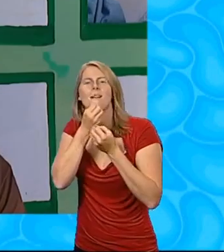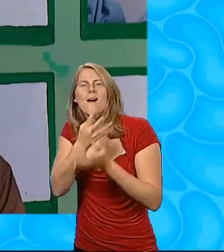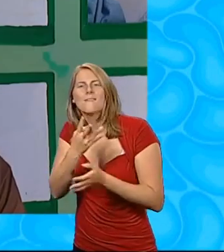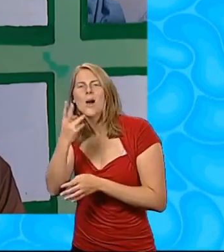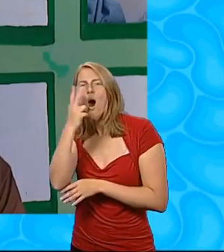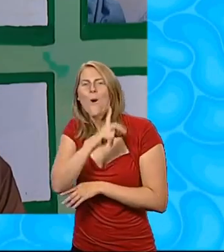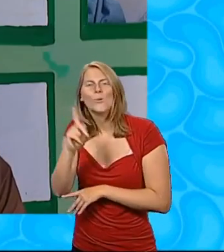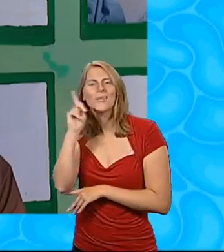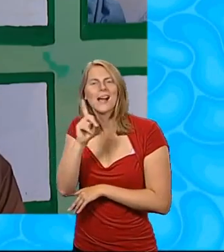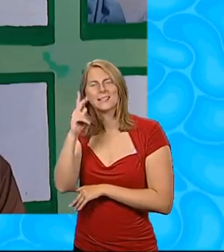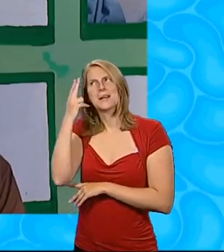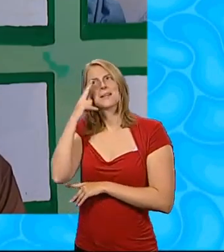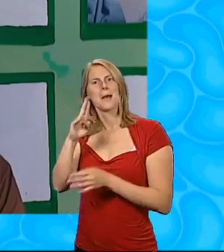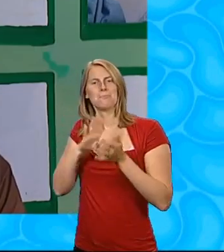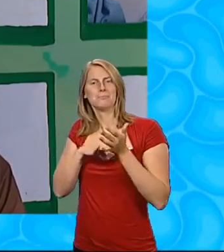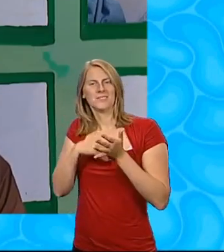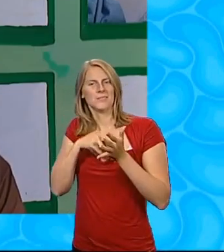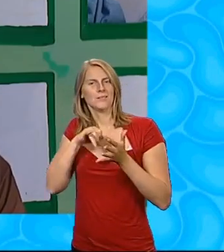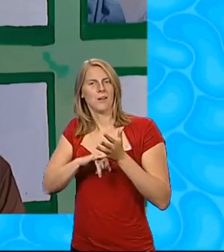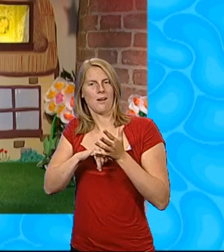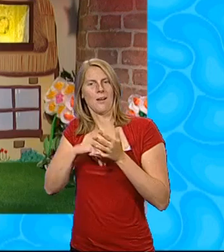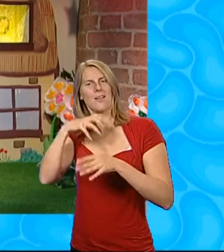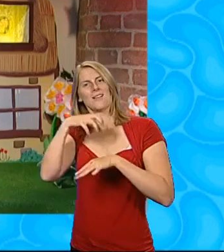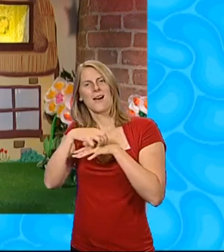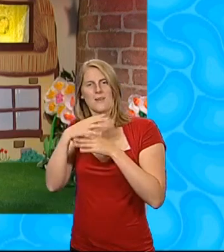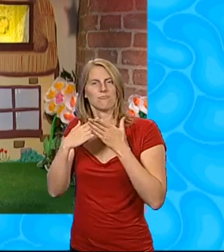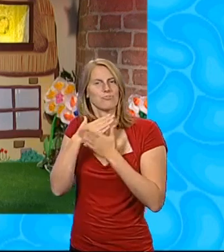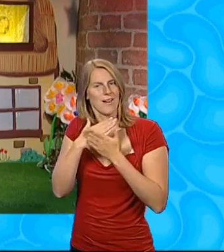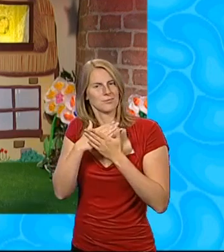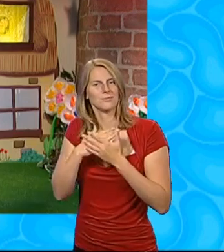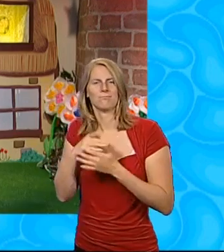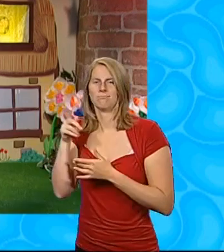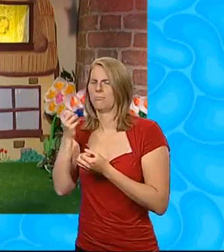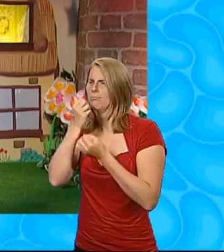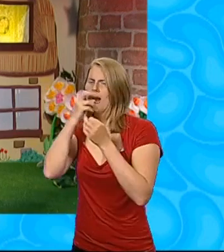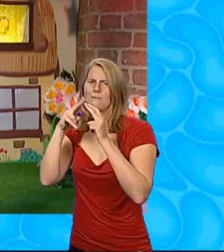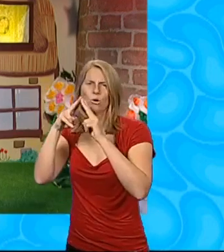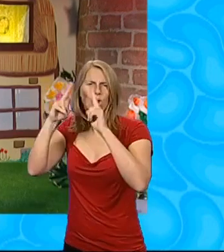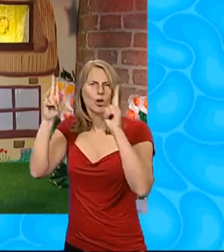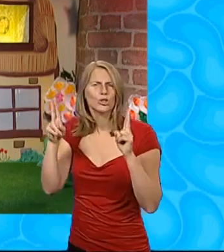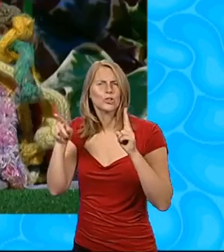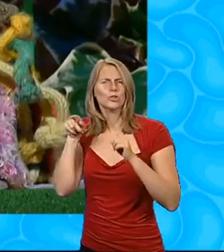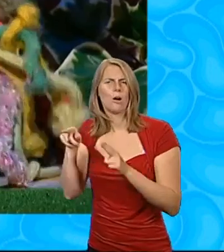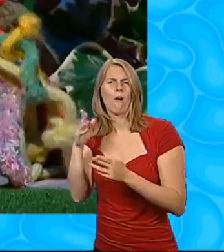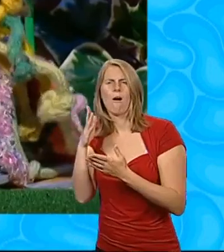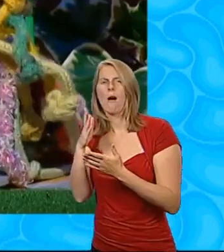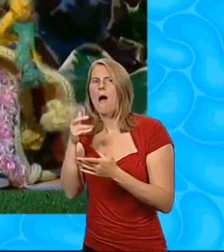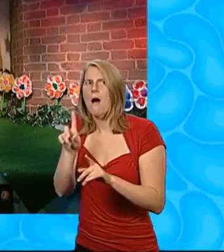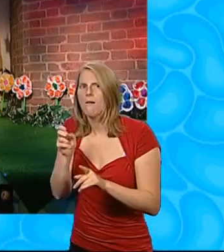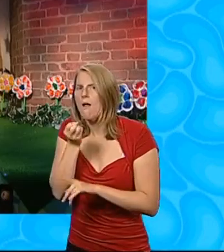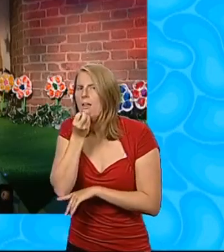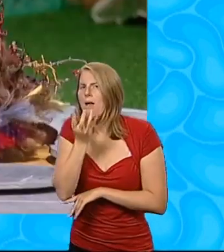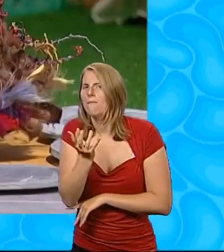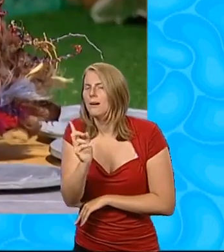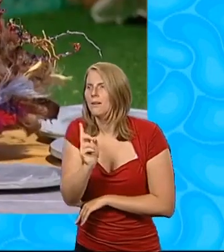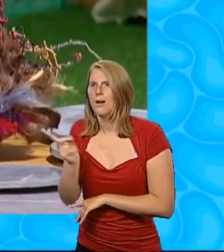lady called Mrs Cakebread. And she lived in a lovely little cottage. And the cottage had a really lovely... Hairstyle. No. Oh, she a had- cat.